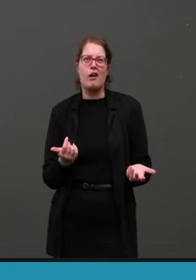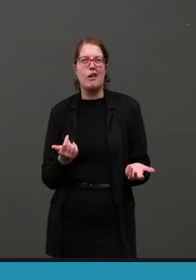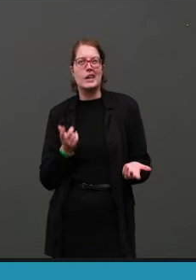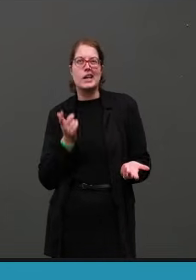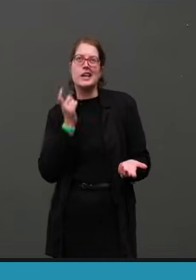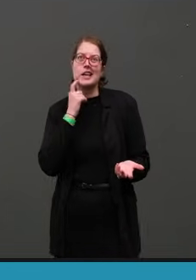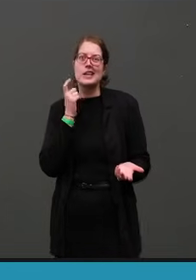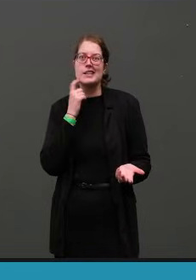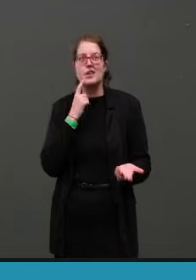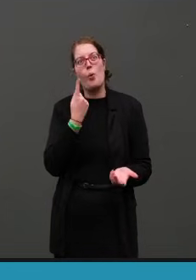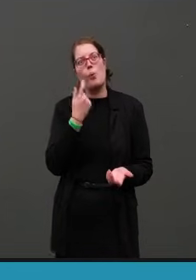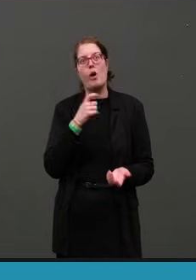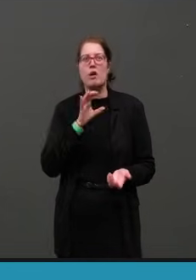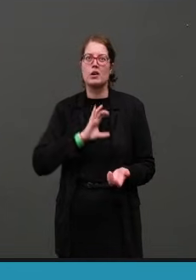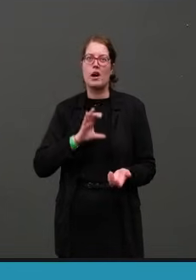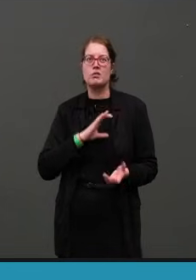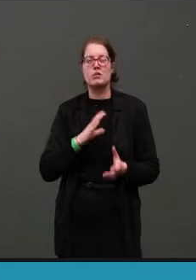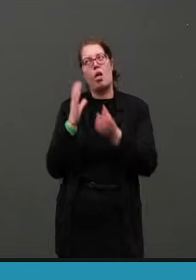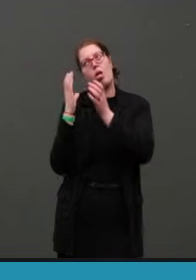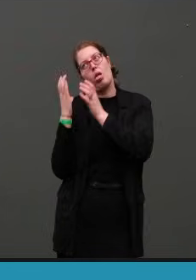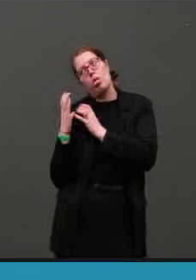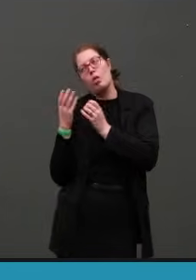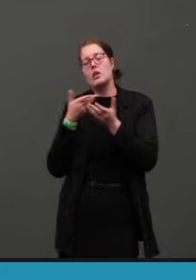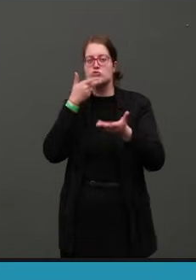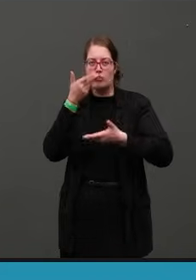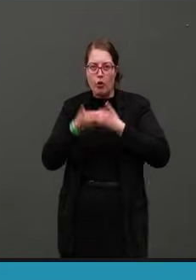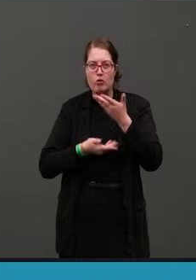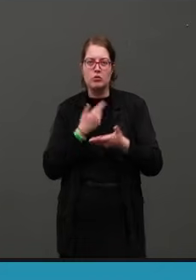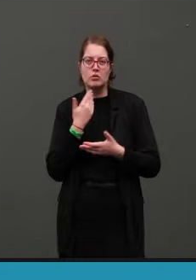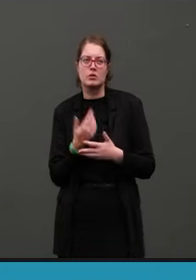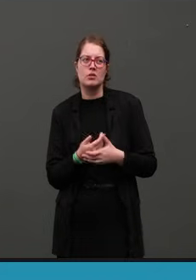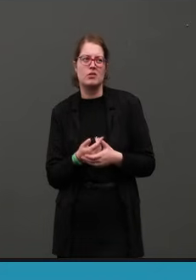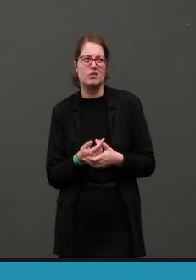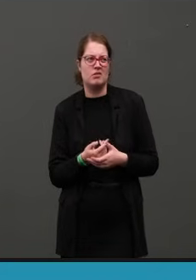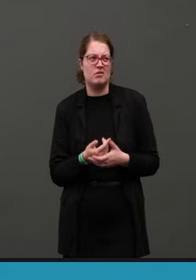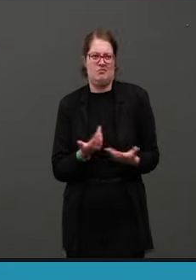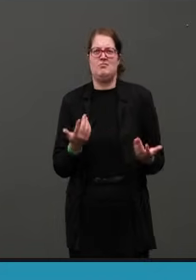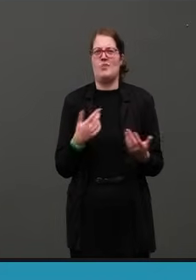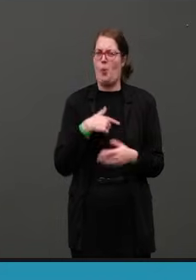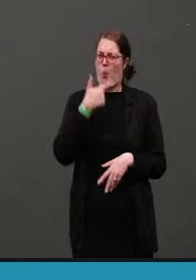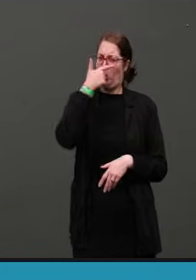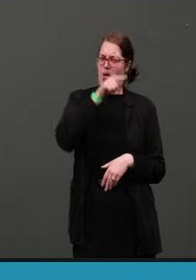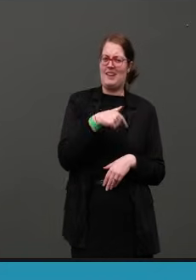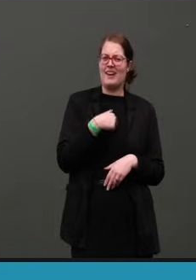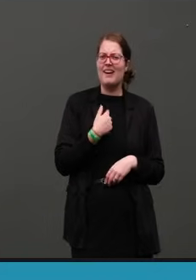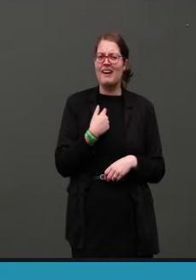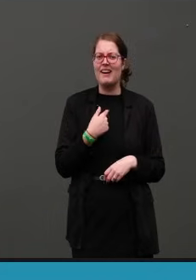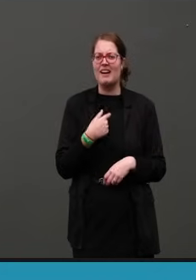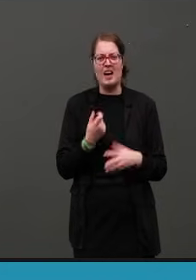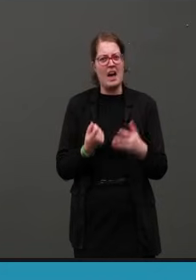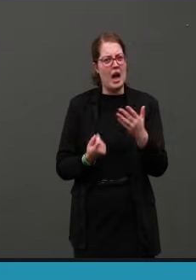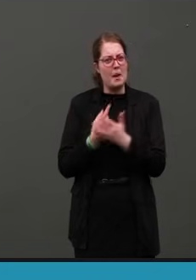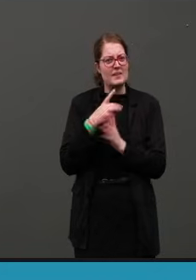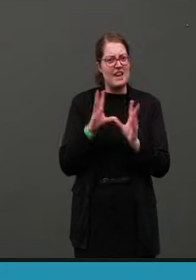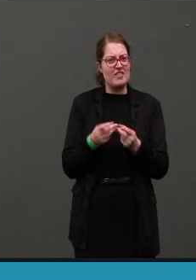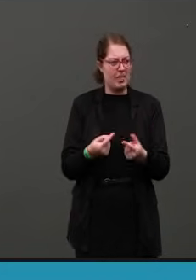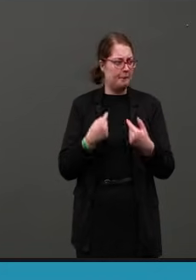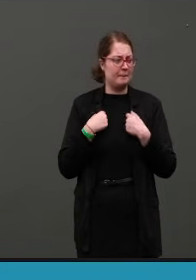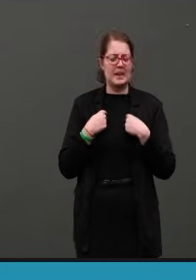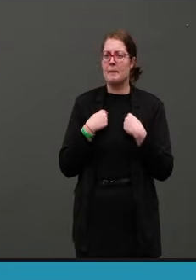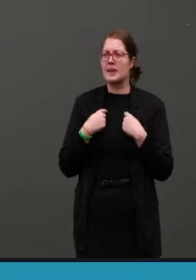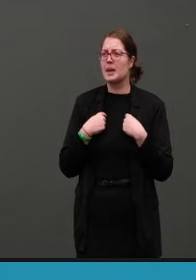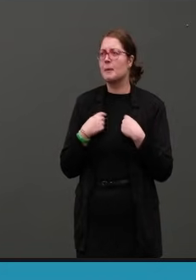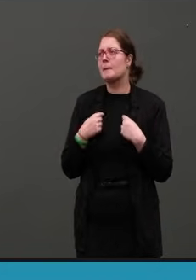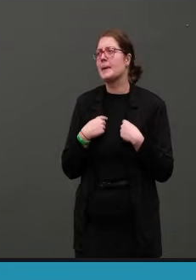story weight put upon them. It's too much of a coincidence that all this stuff happens to them and that they're the most important